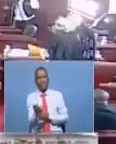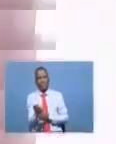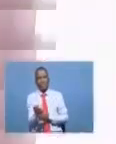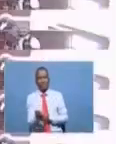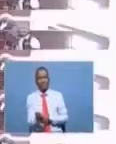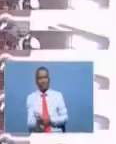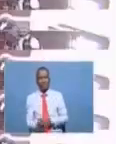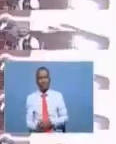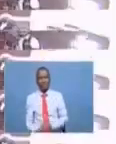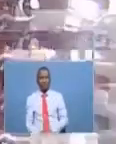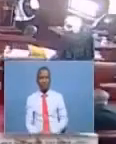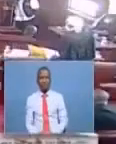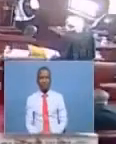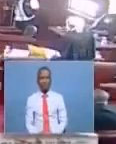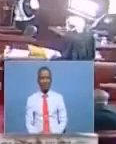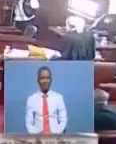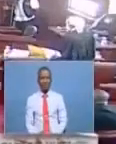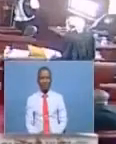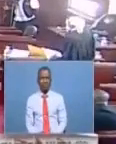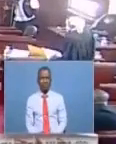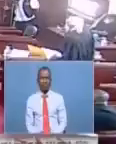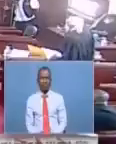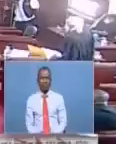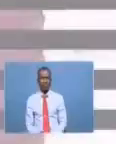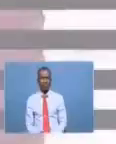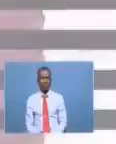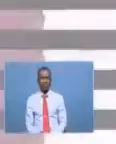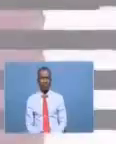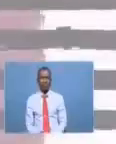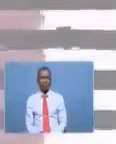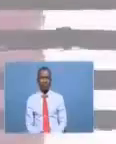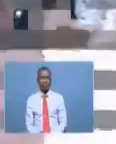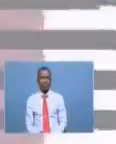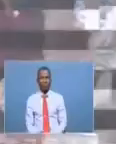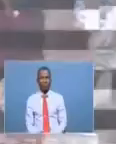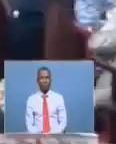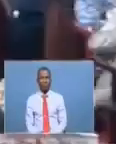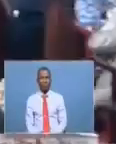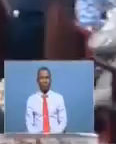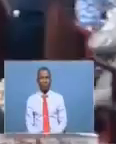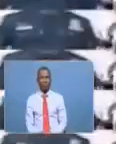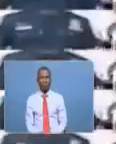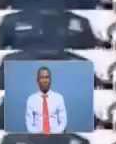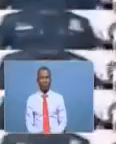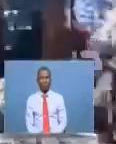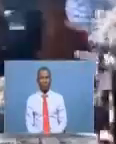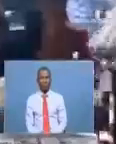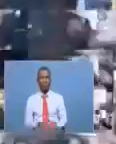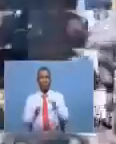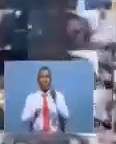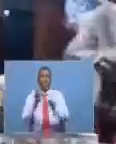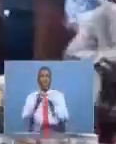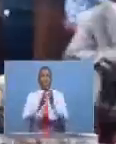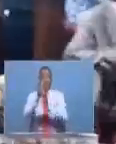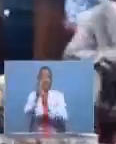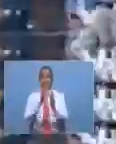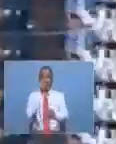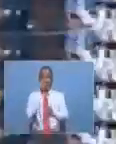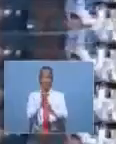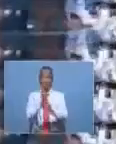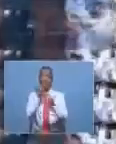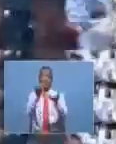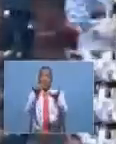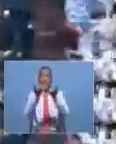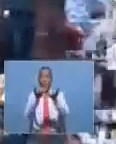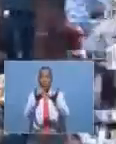witness anymore. I want to be very clear. Yes, if the interests of justice demand that.